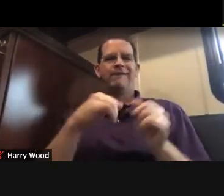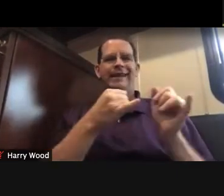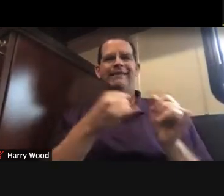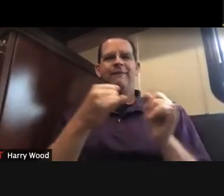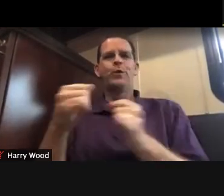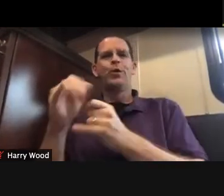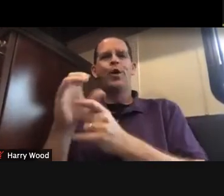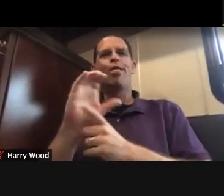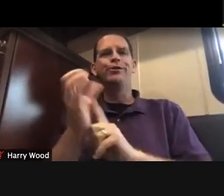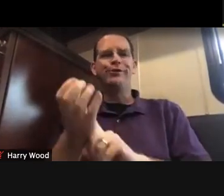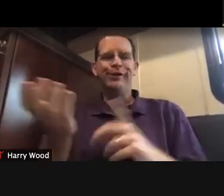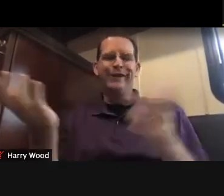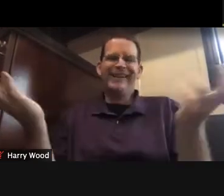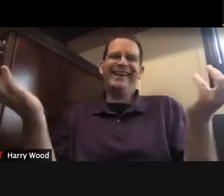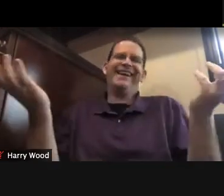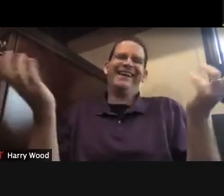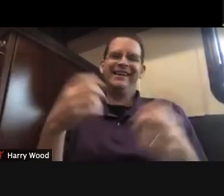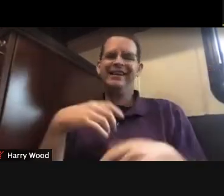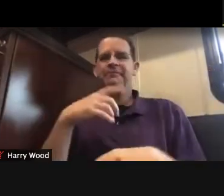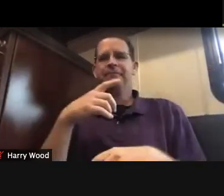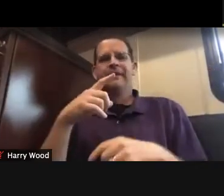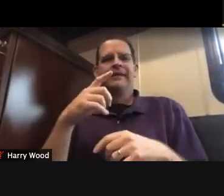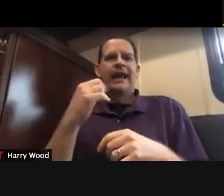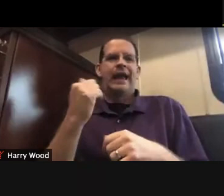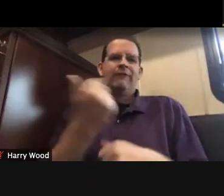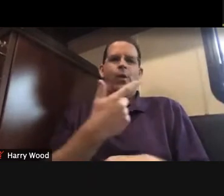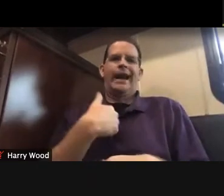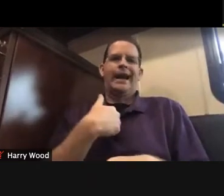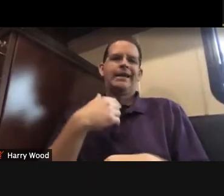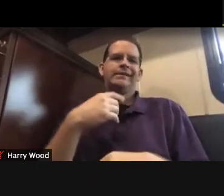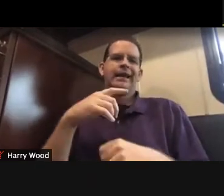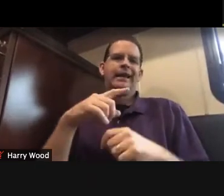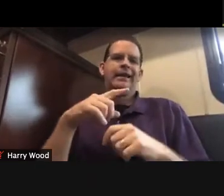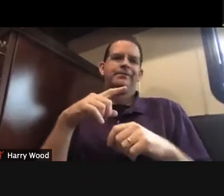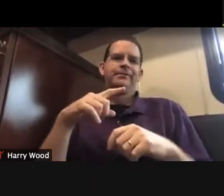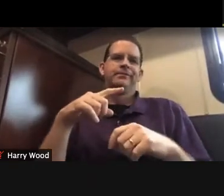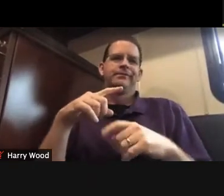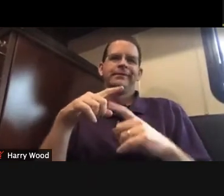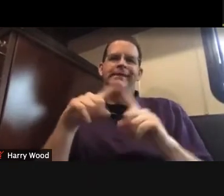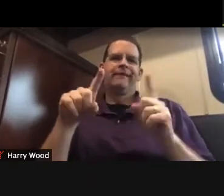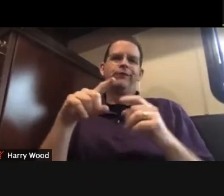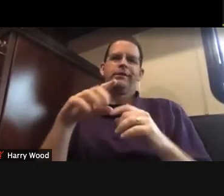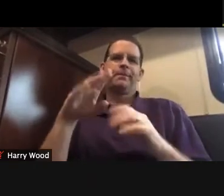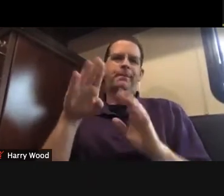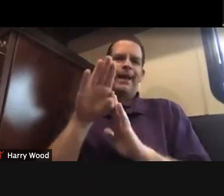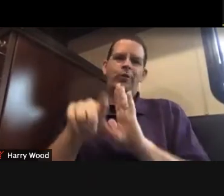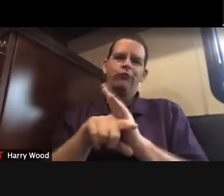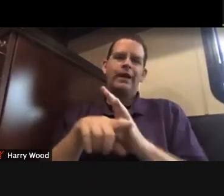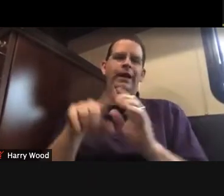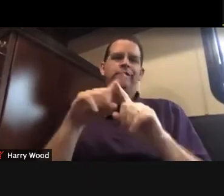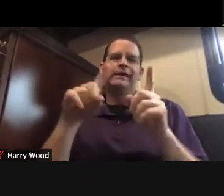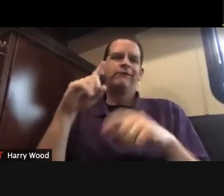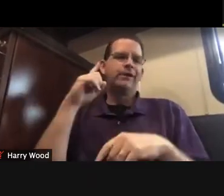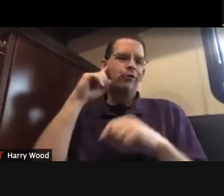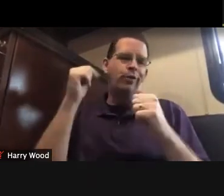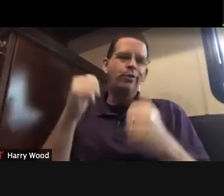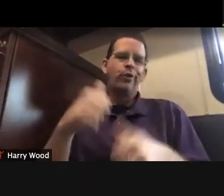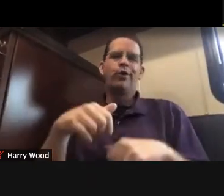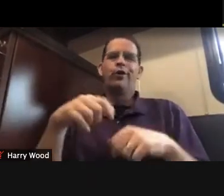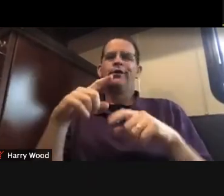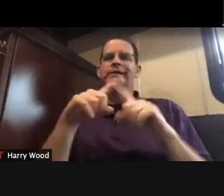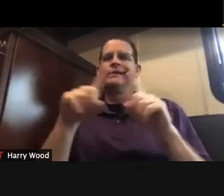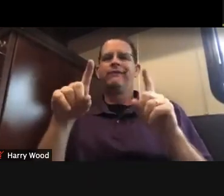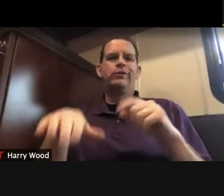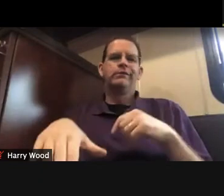I guess I need to say in terms of culture, I think it's more of individual culture, honestly, because, um, everyone has different